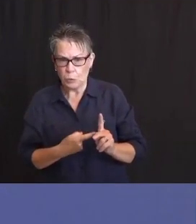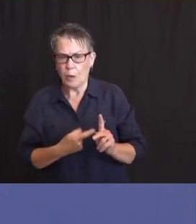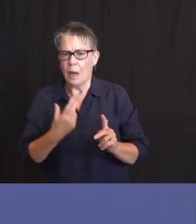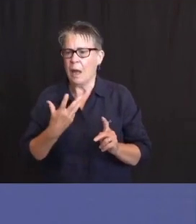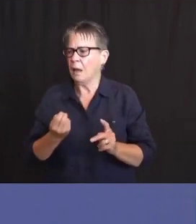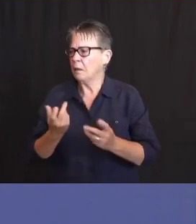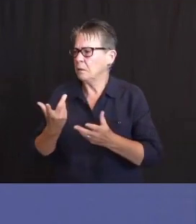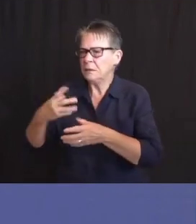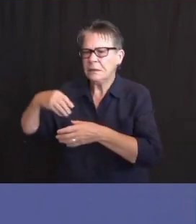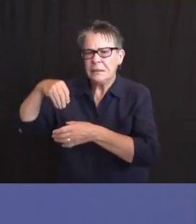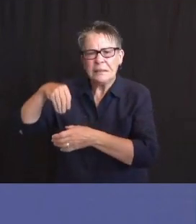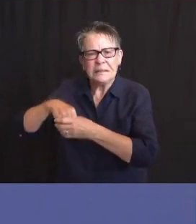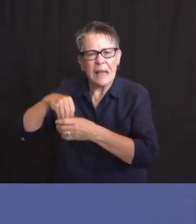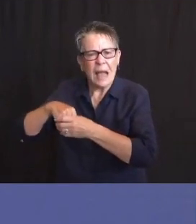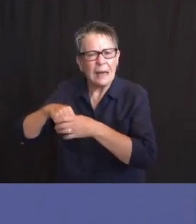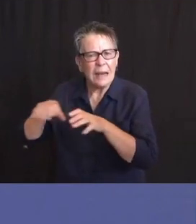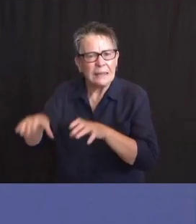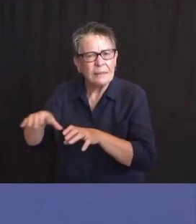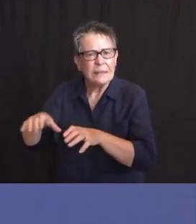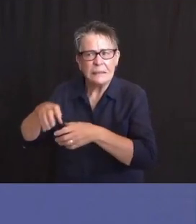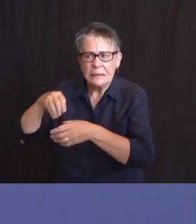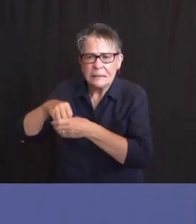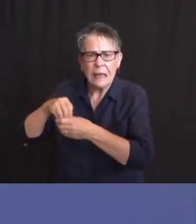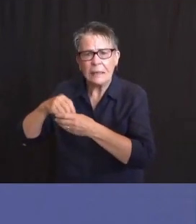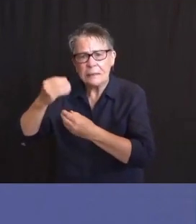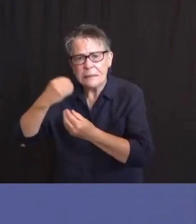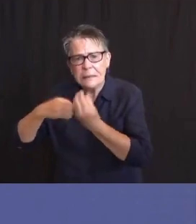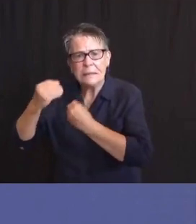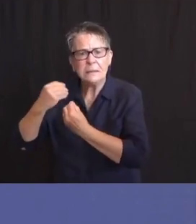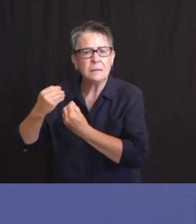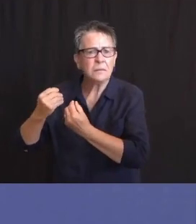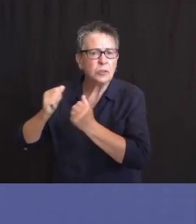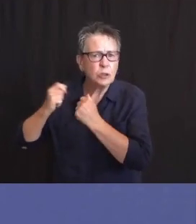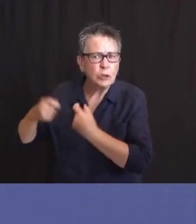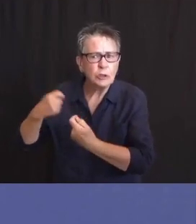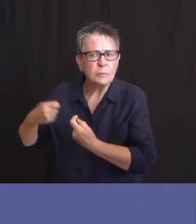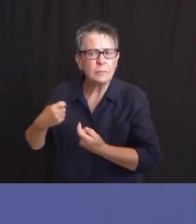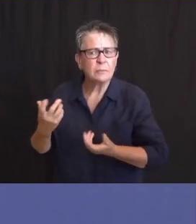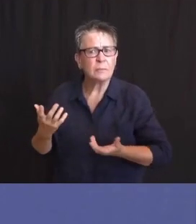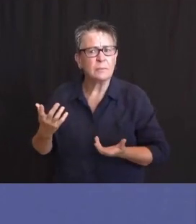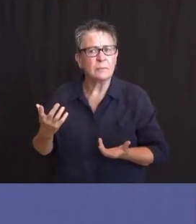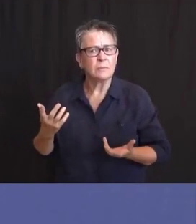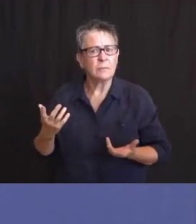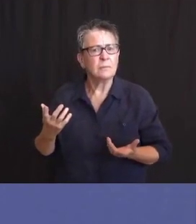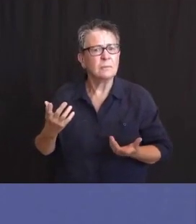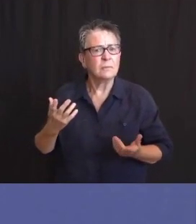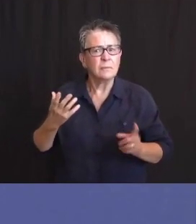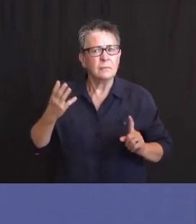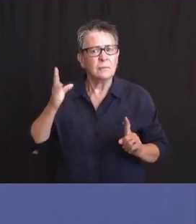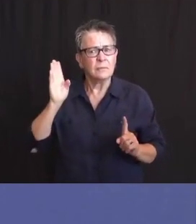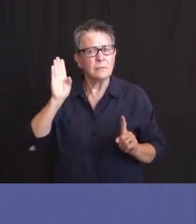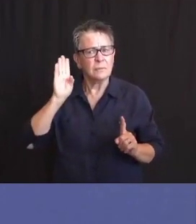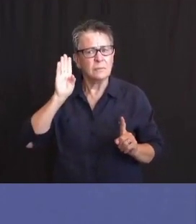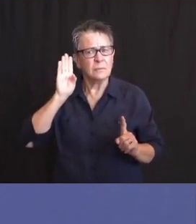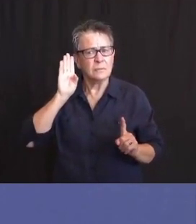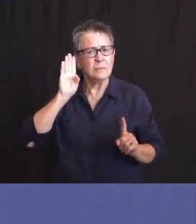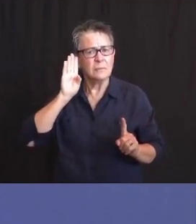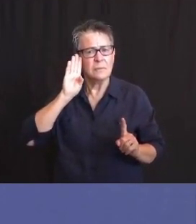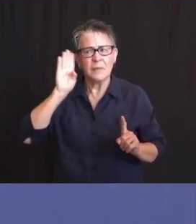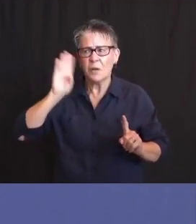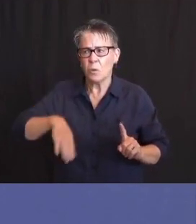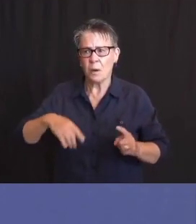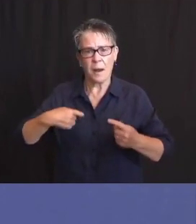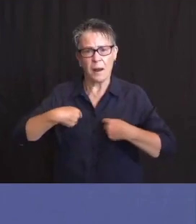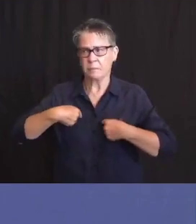parent or to a parent, and I am a parent, is a couple of things I've already said, but I want to repeat because it's a very good question.